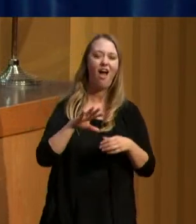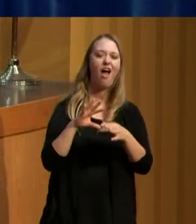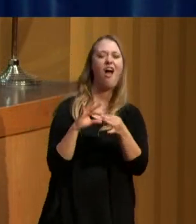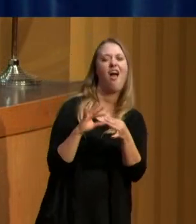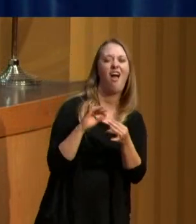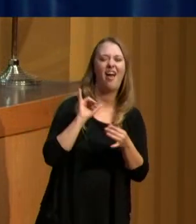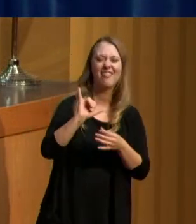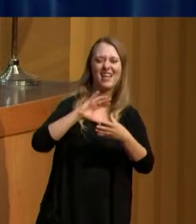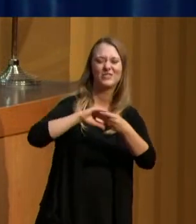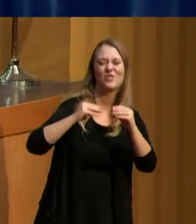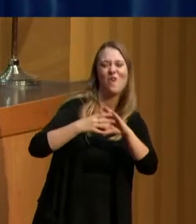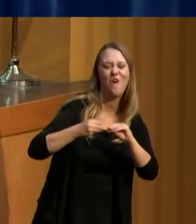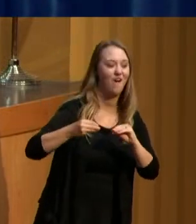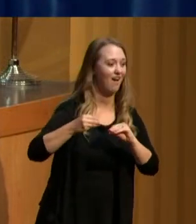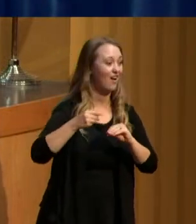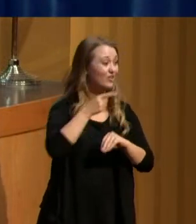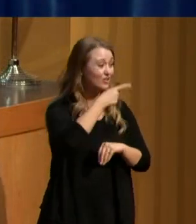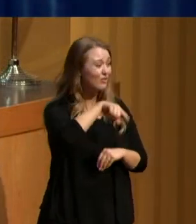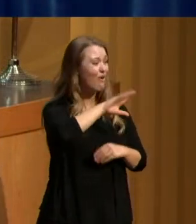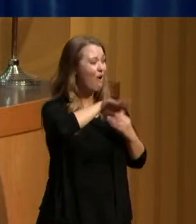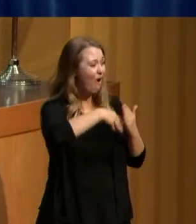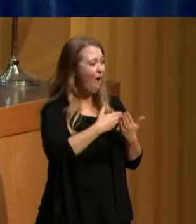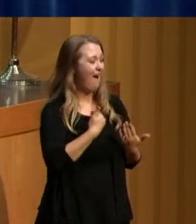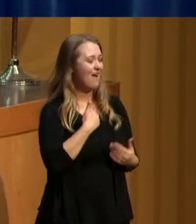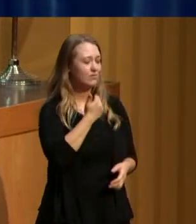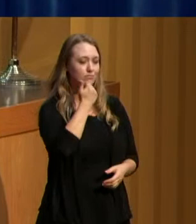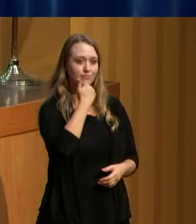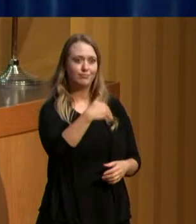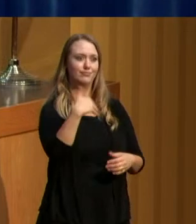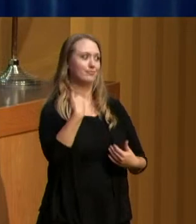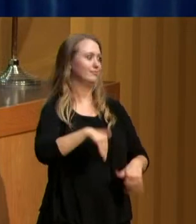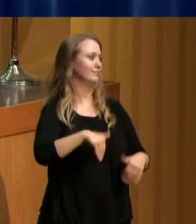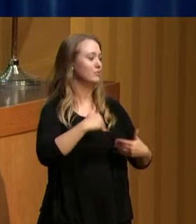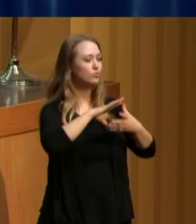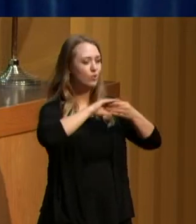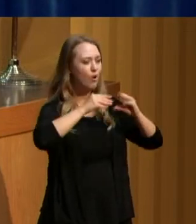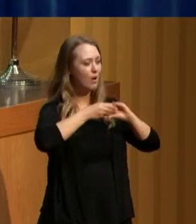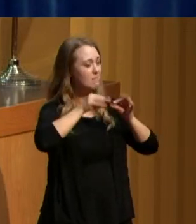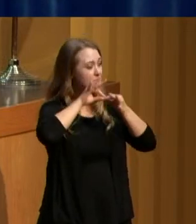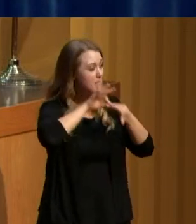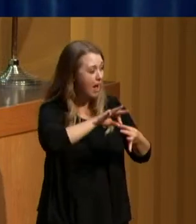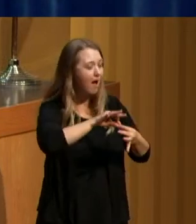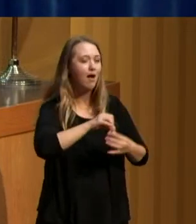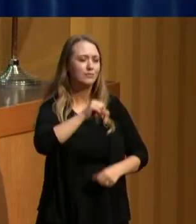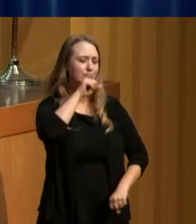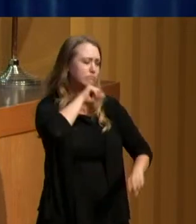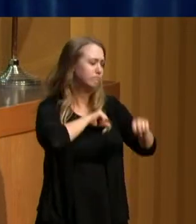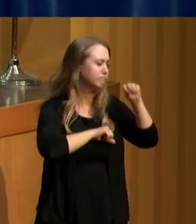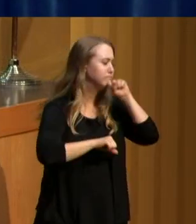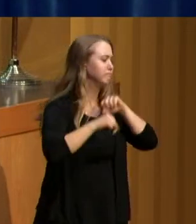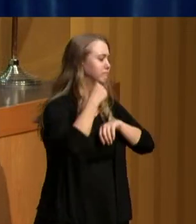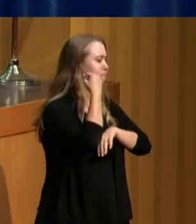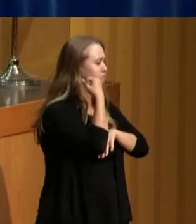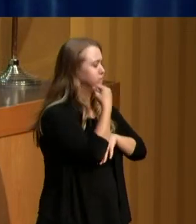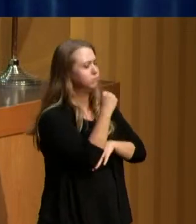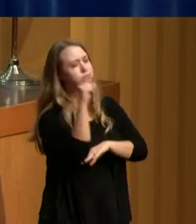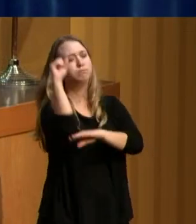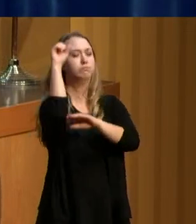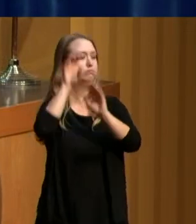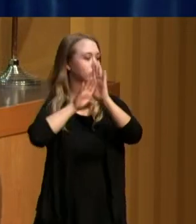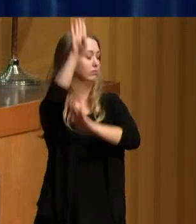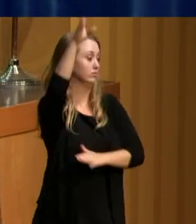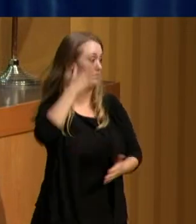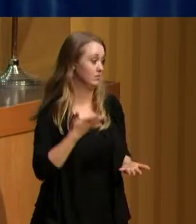of adversity and resilience. And my challenge to you is to capture